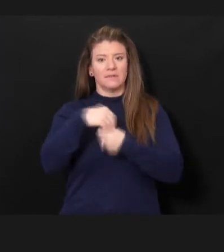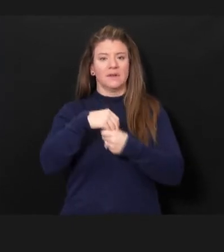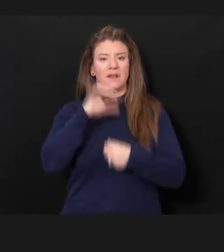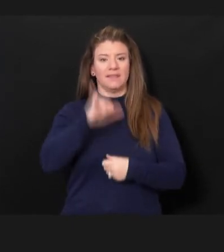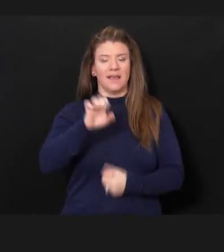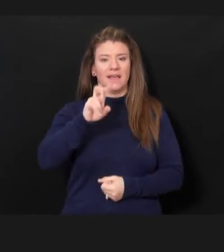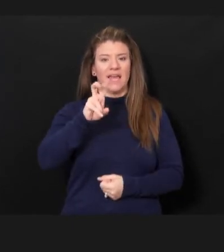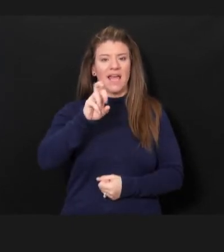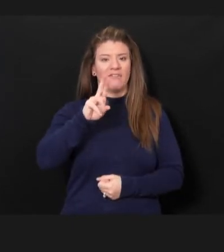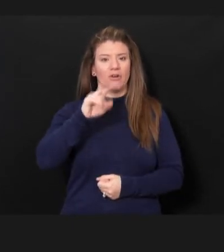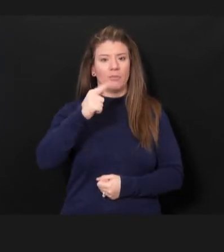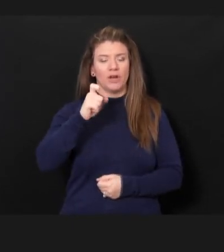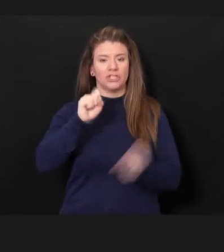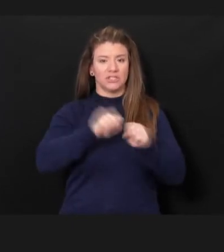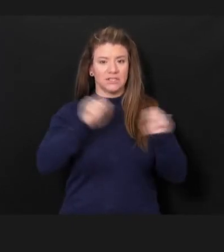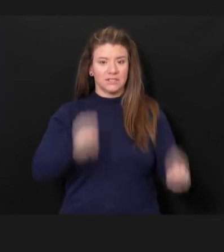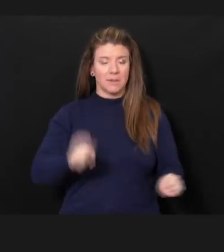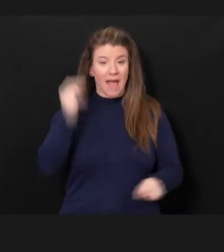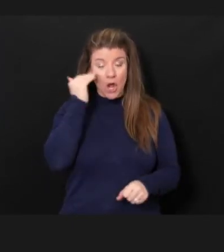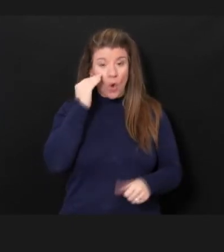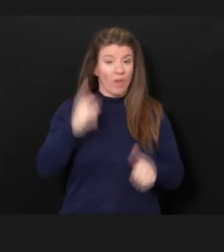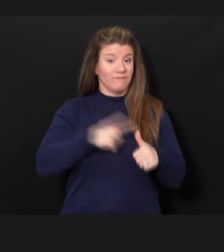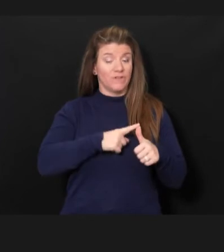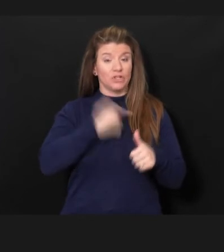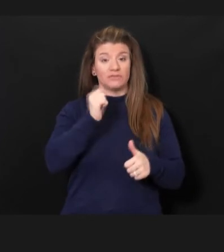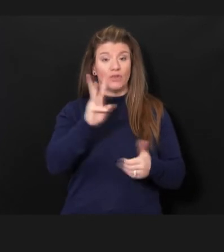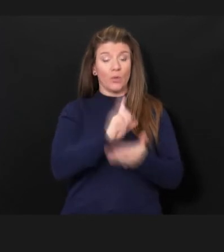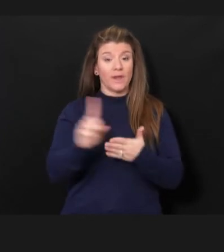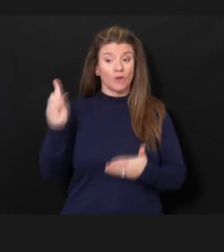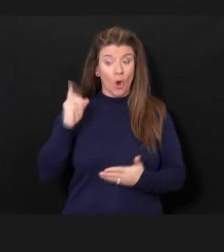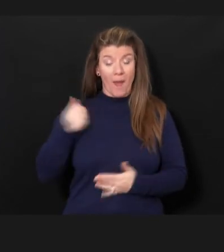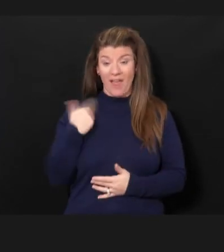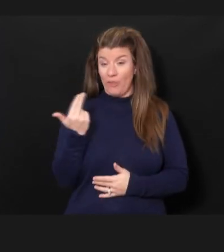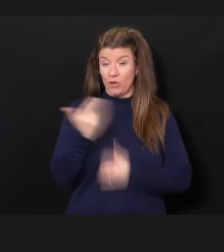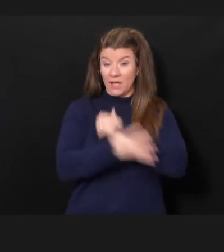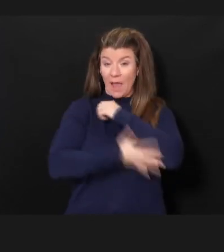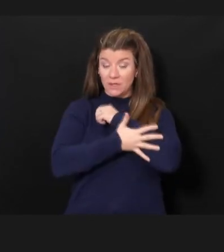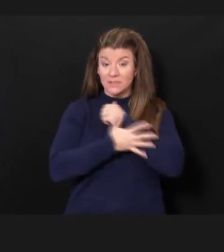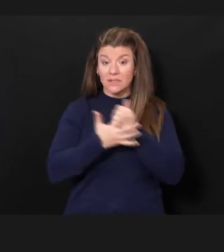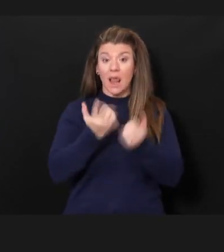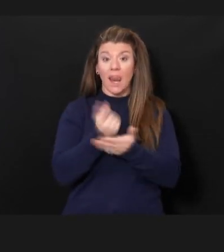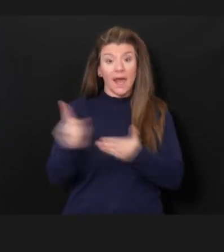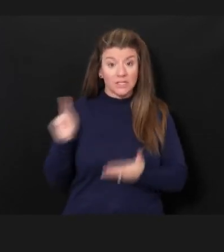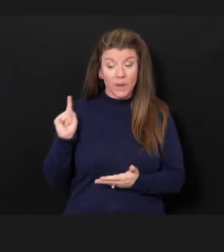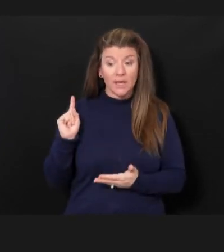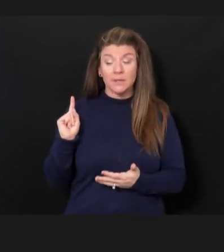Everbridge system? I know the first couple of weeks ago it was 13 counties. This week,